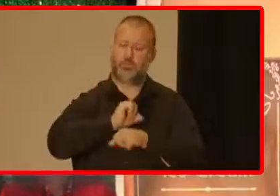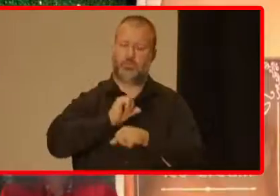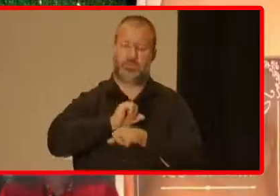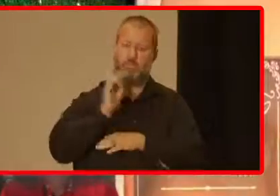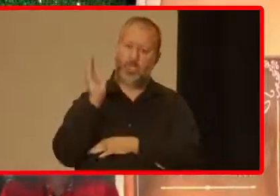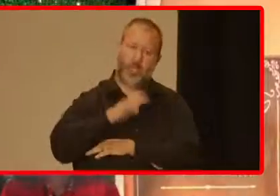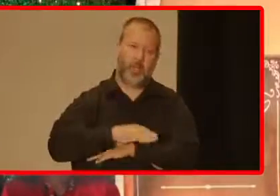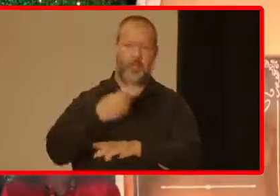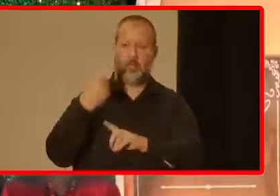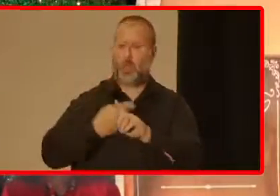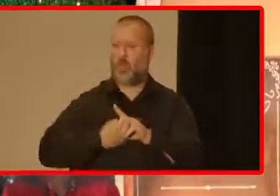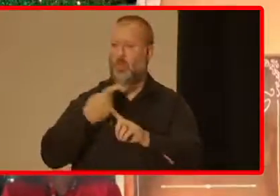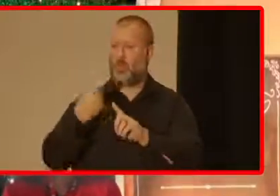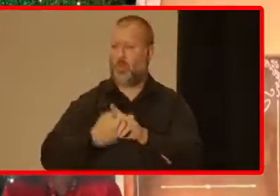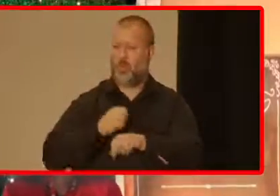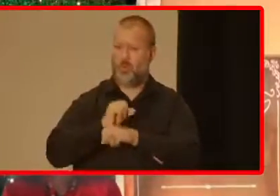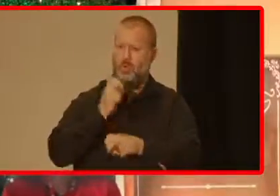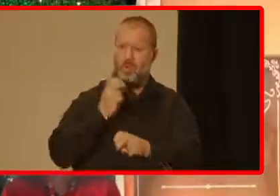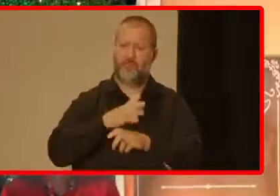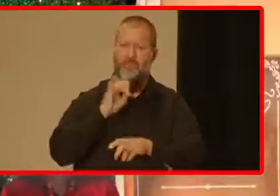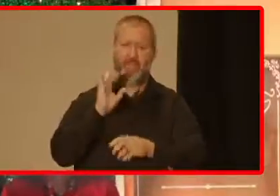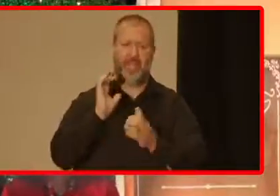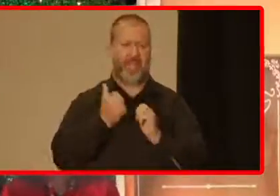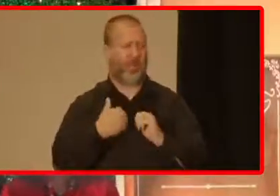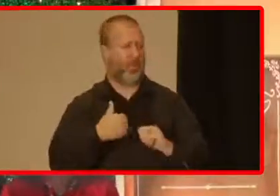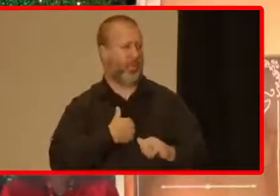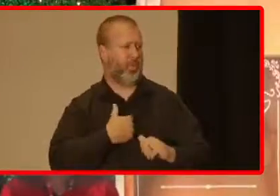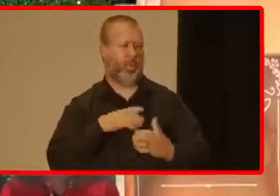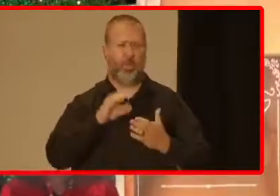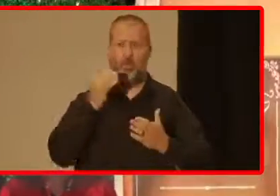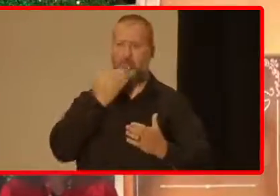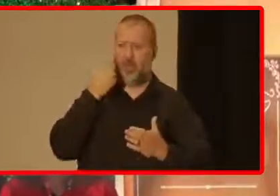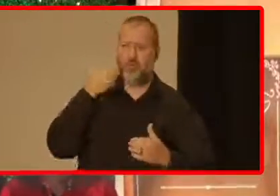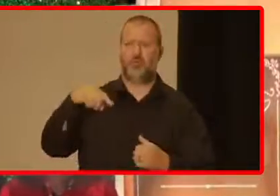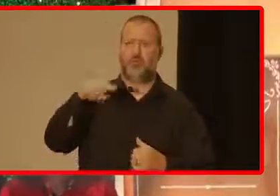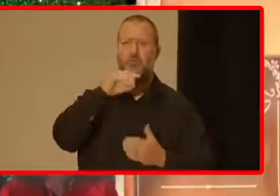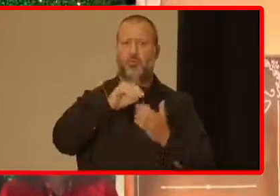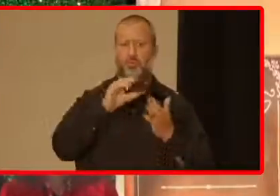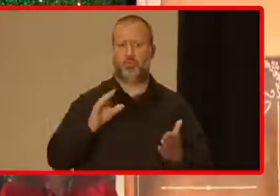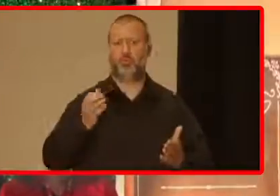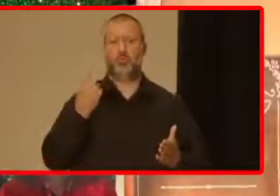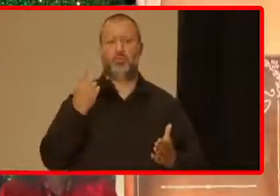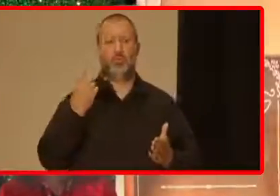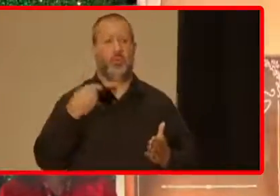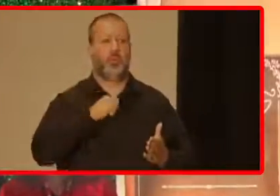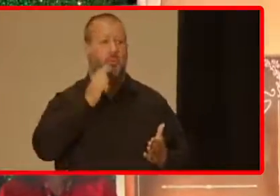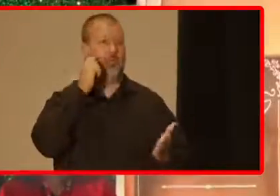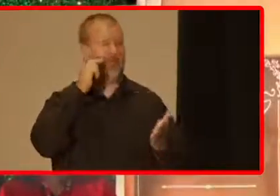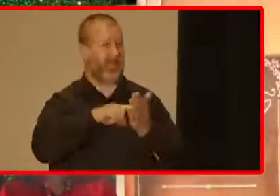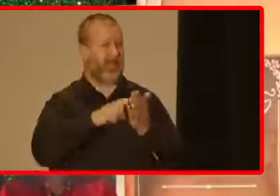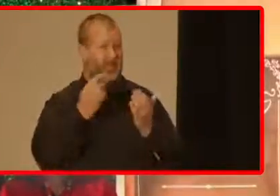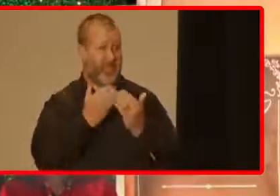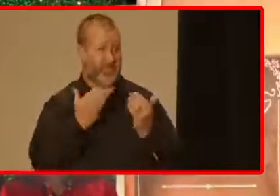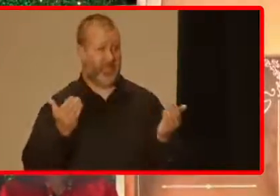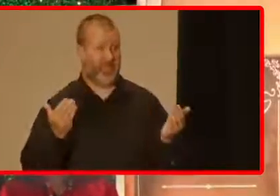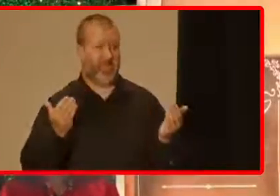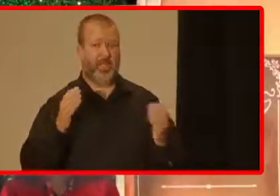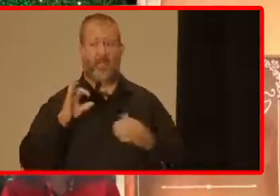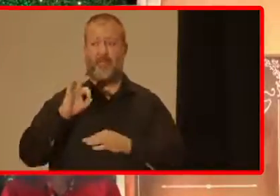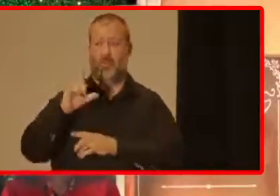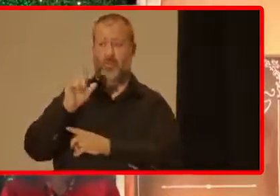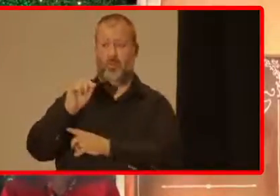hours and months working hard to find out how we can make learning better. But one thing that we didn't recognize, that